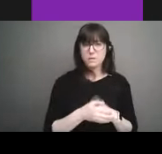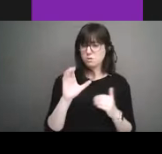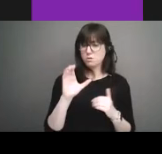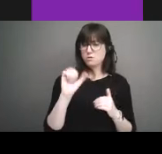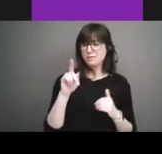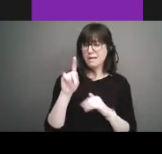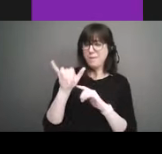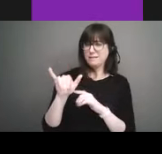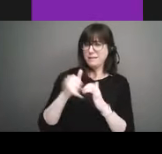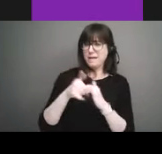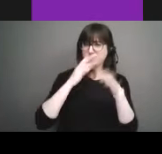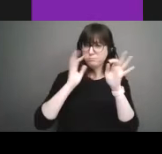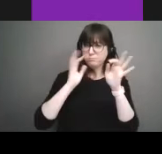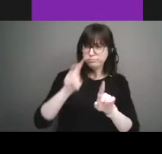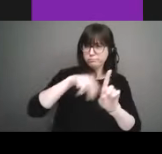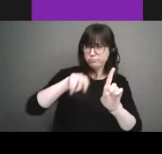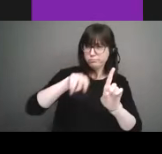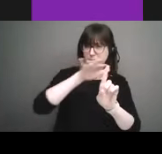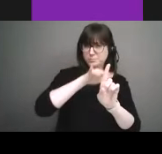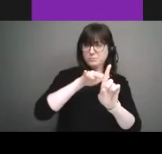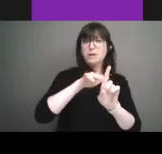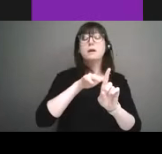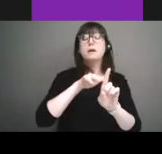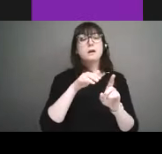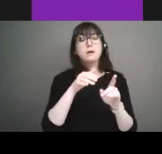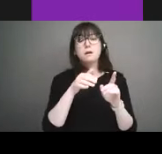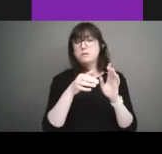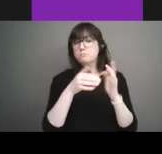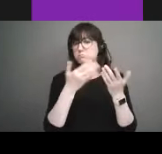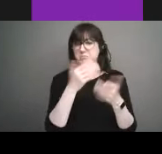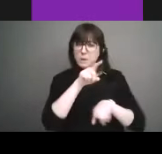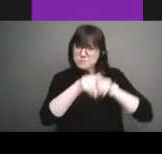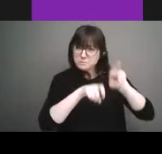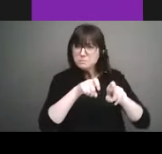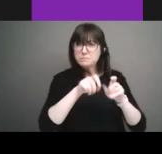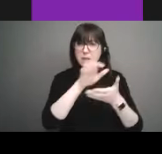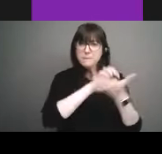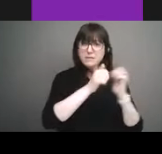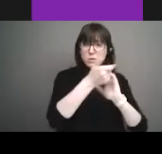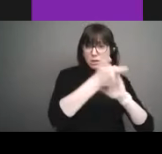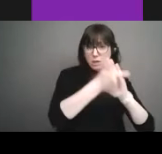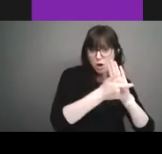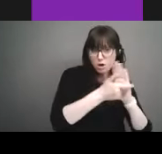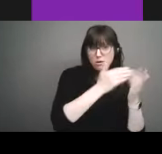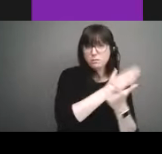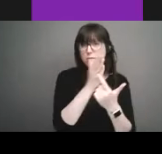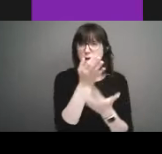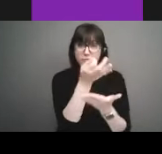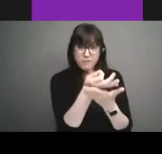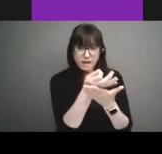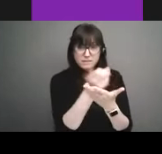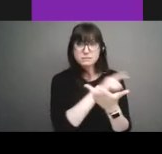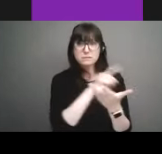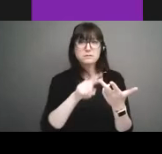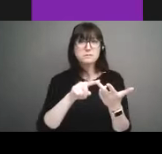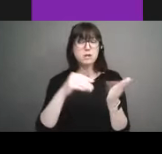determined? Capacity is determined on questions or factors of mixed law, fact, and